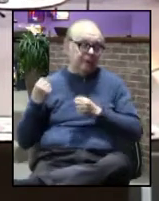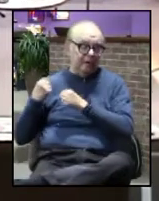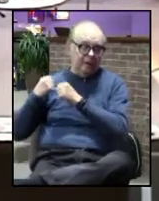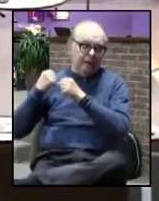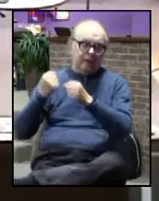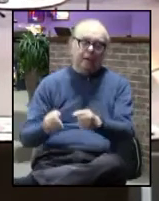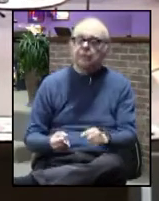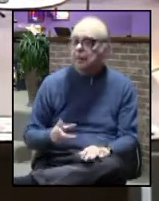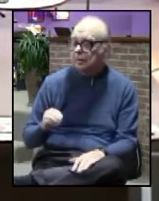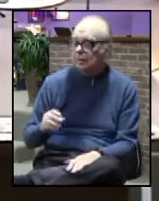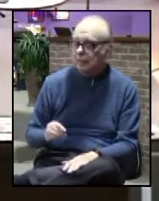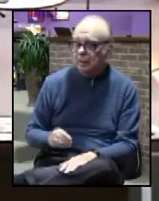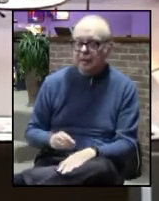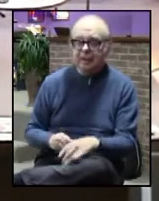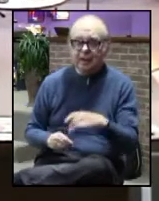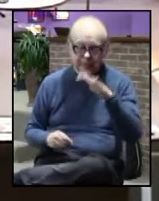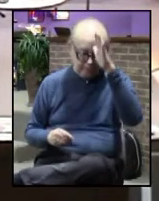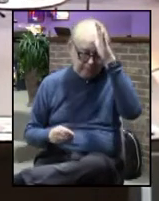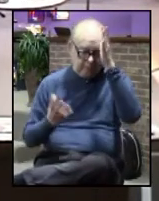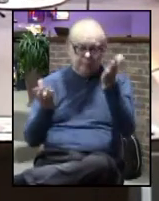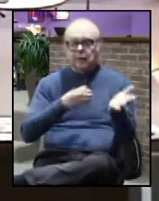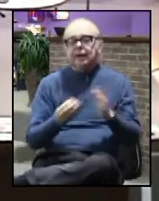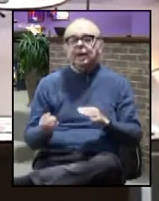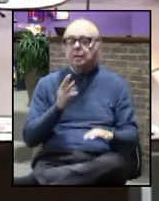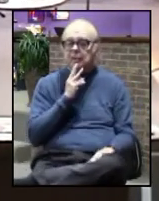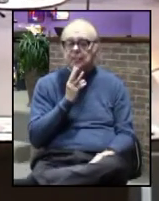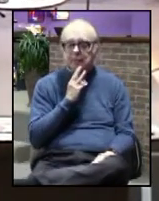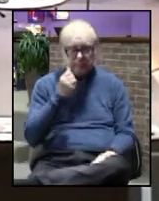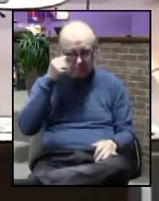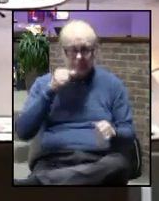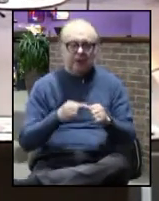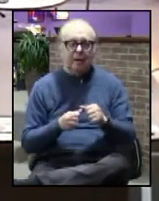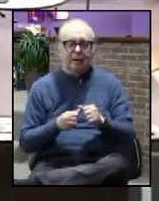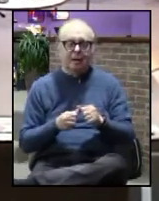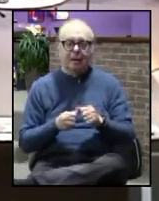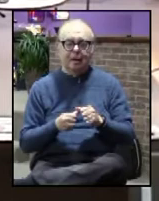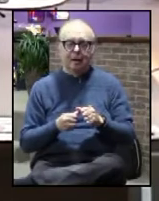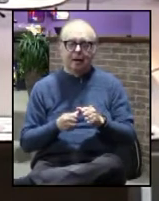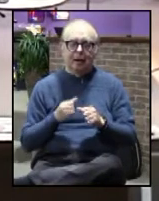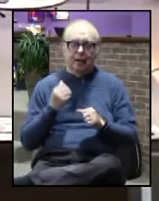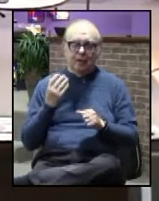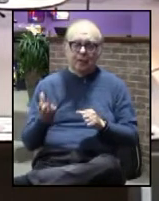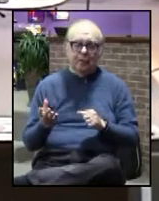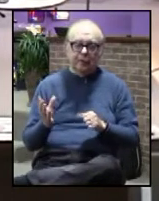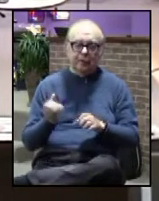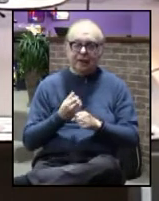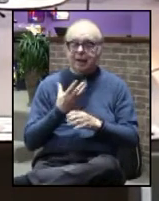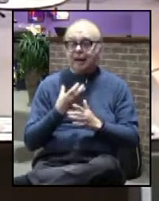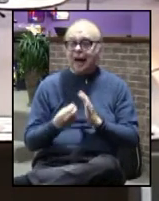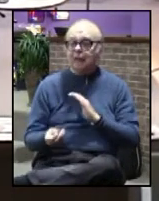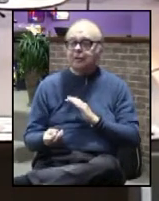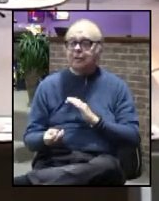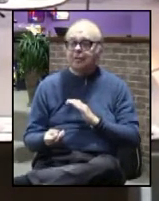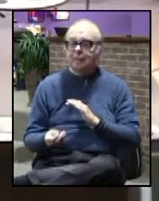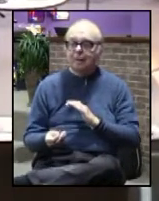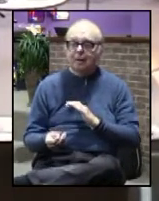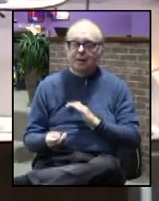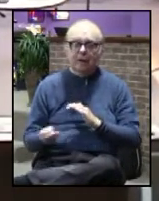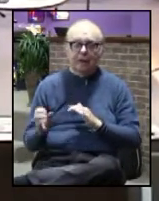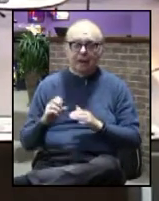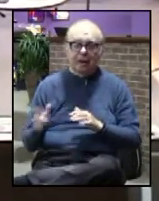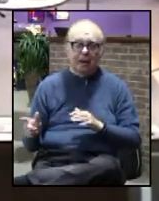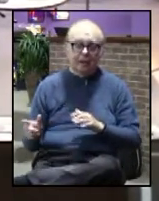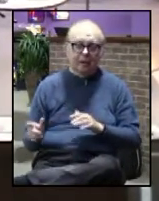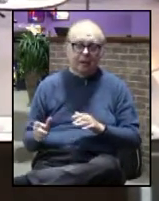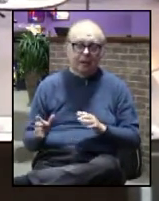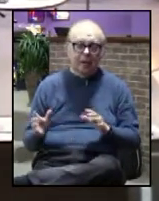Oh, no, Dad, we want to get in the water. Okay, just remember, here's where you're getting out. Well, they got